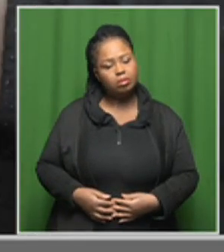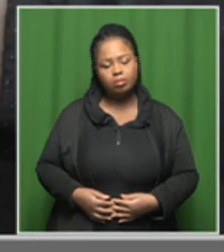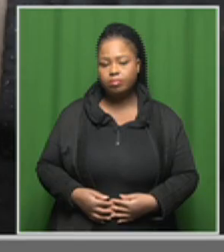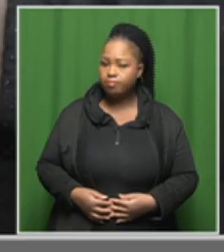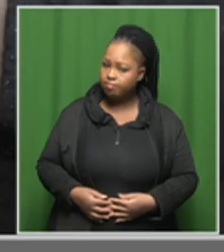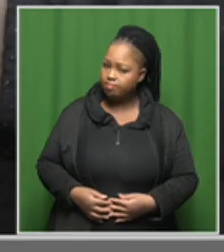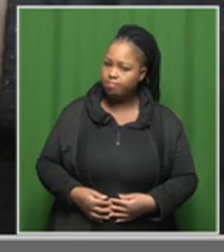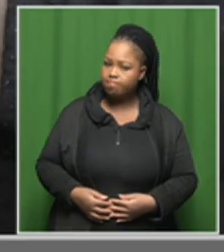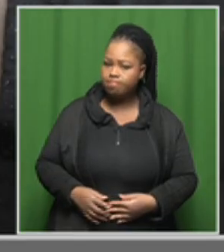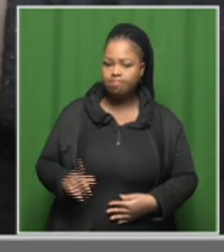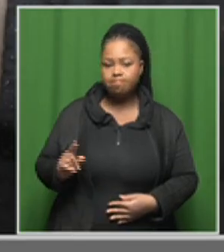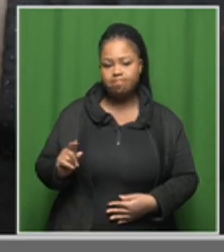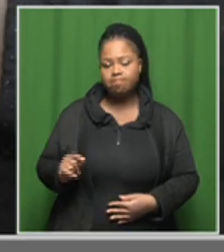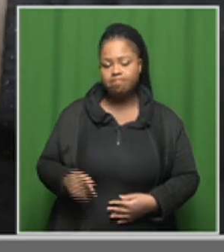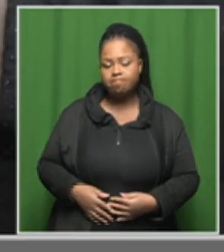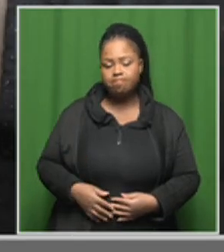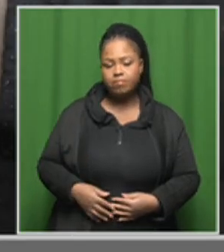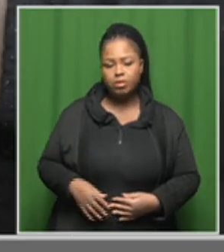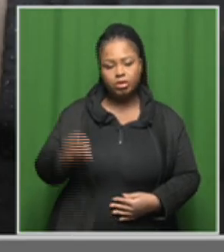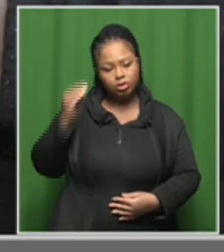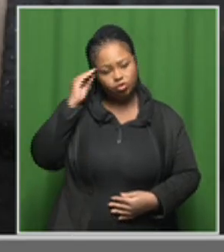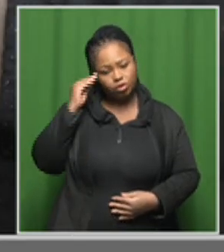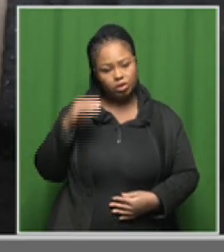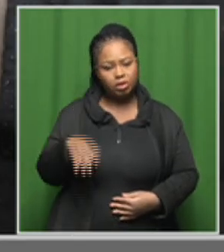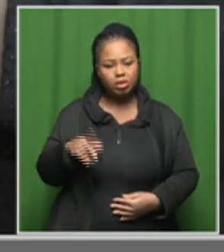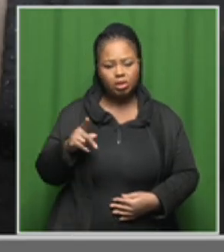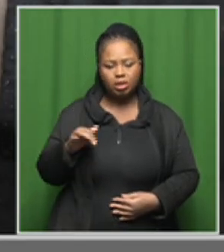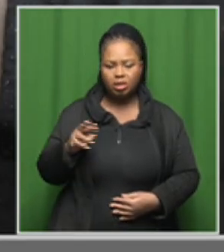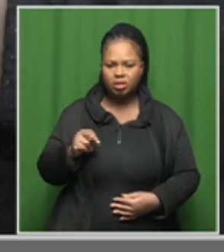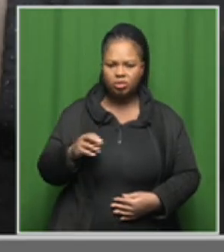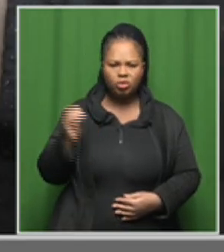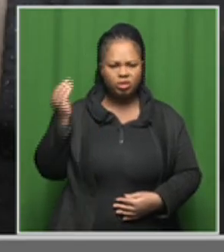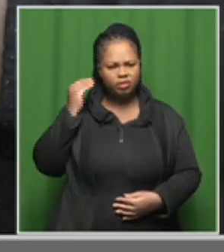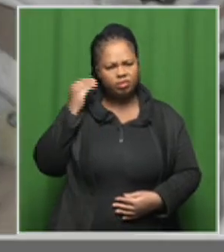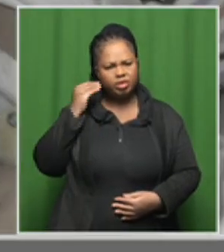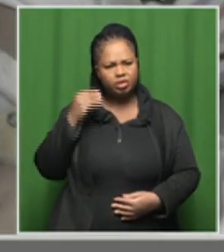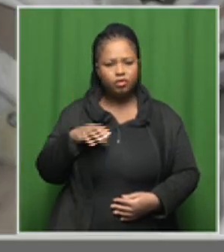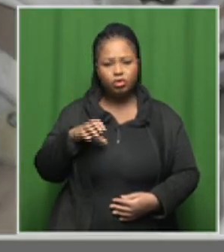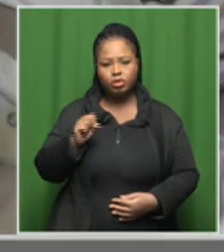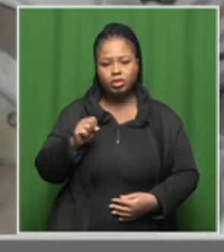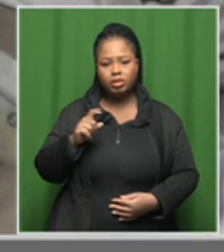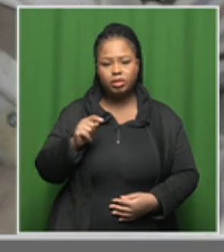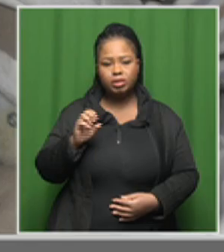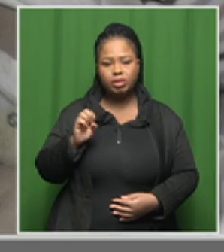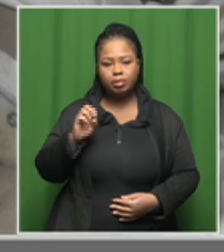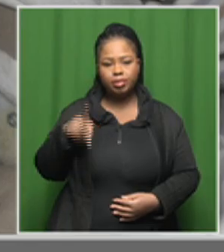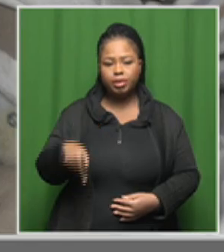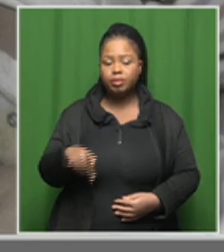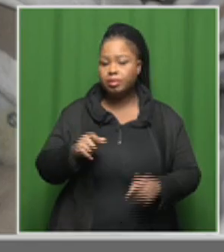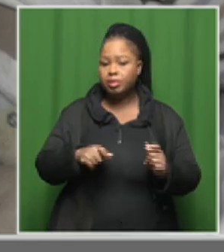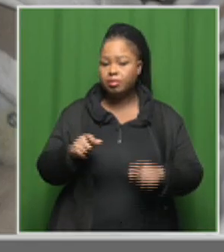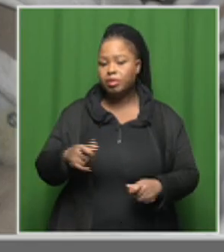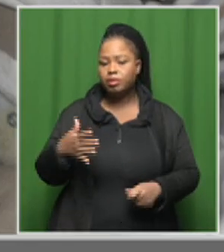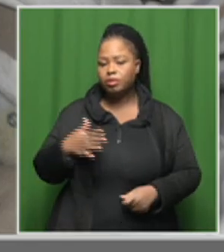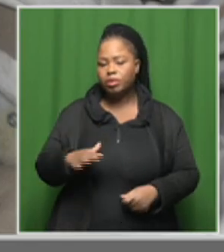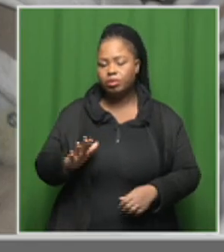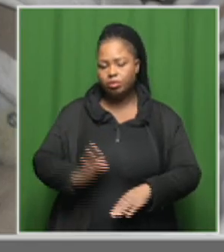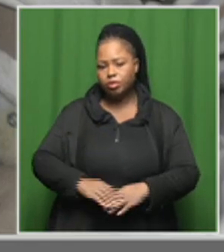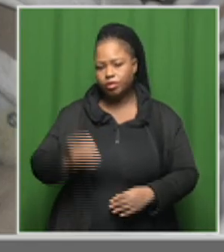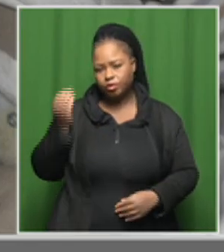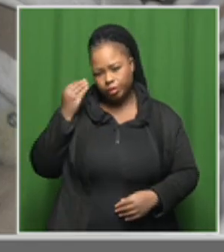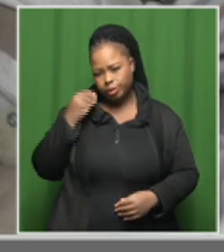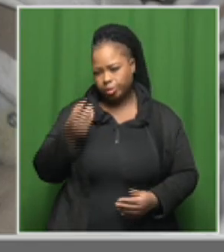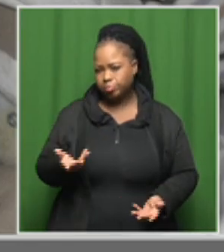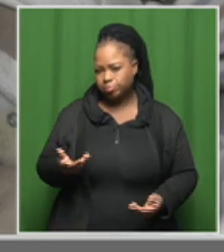Really interesting conversation, Karen. Just give me your details for STEP if people want to get hold of you, if they need more information or